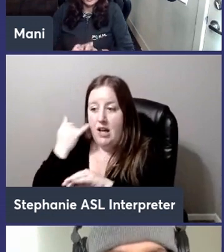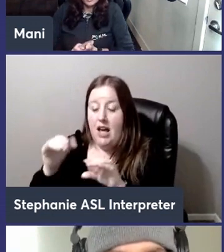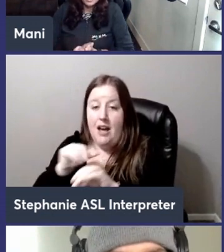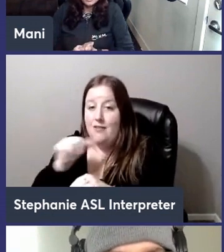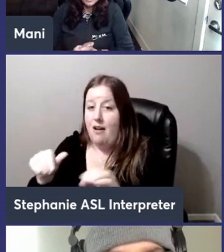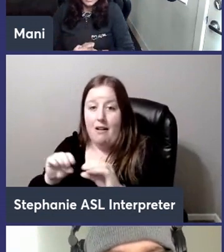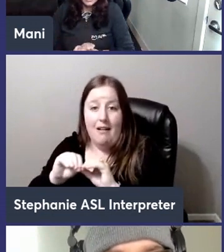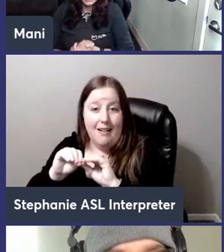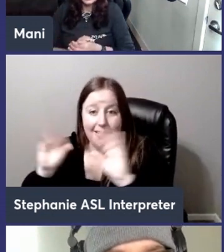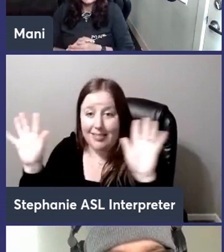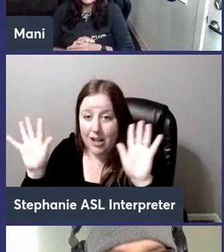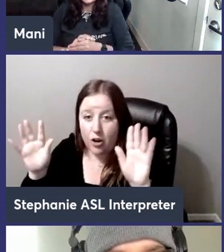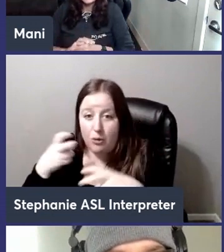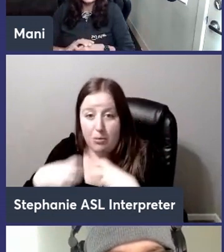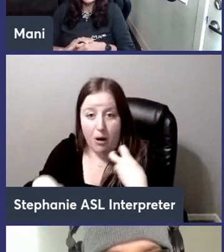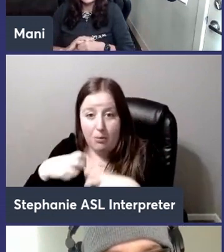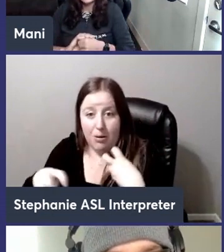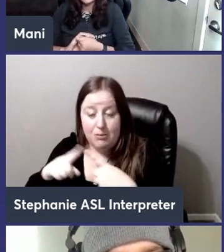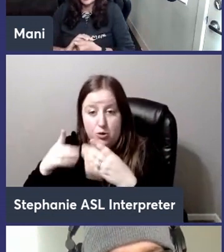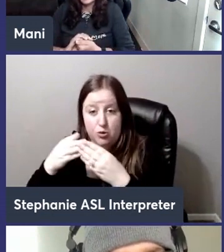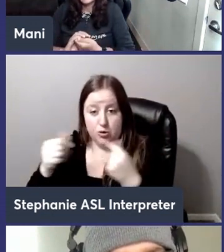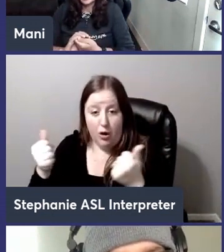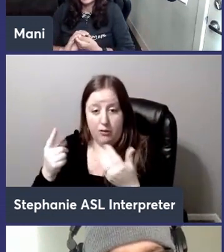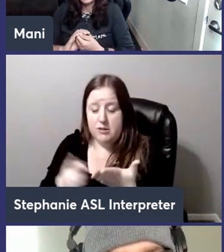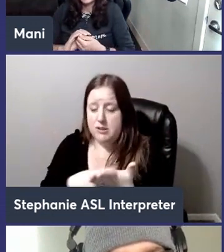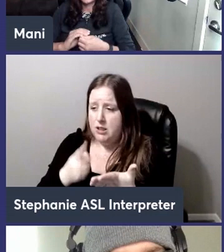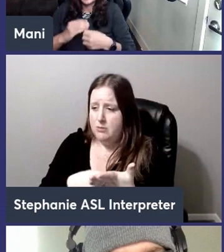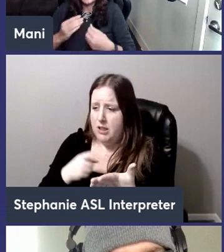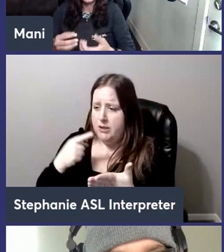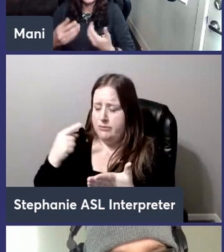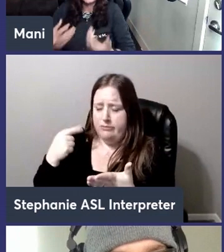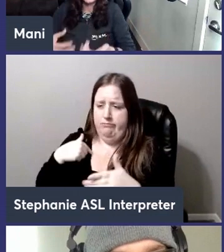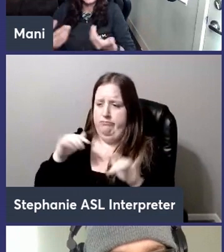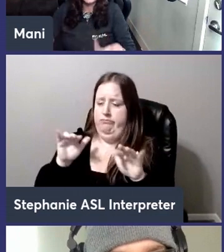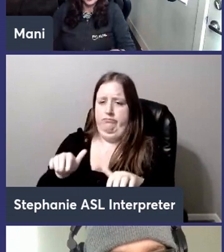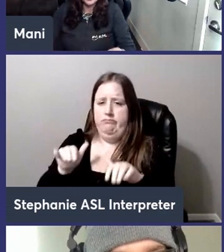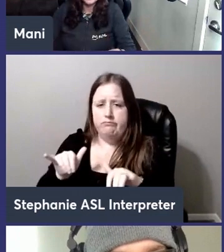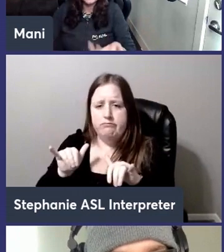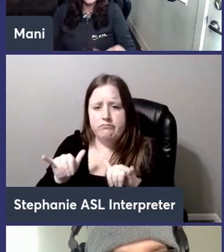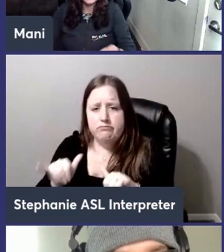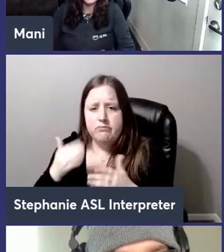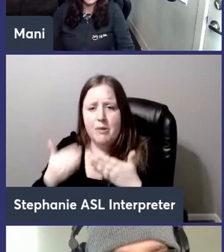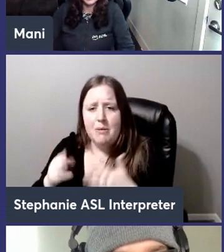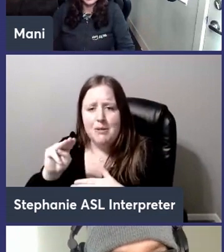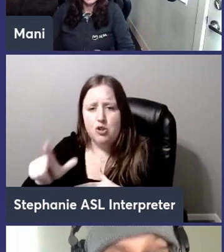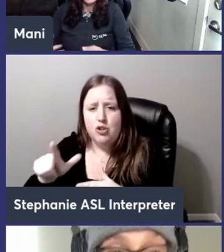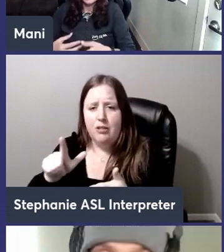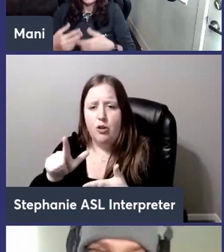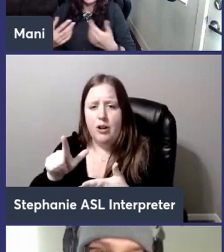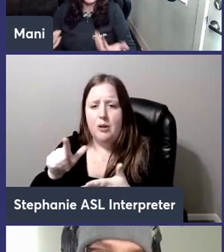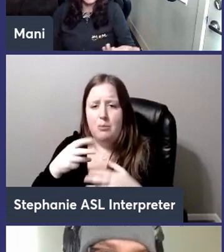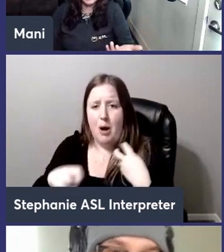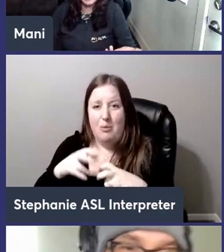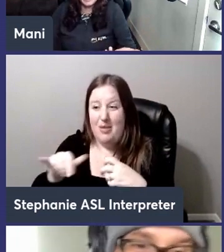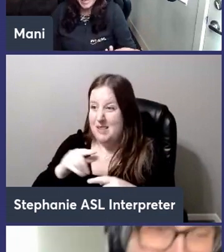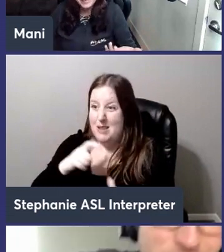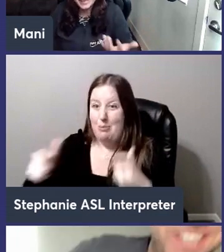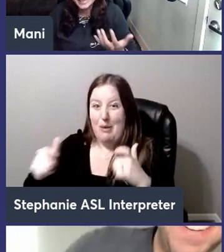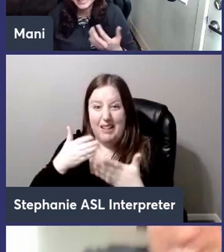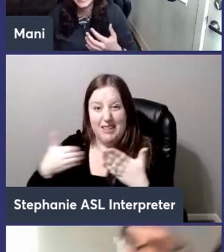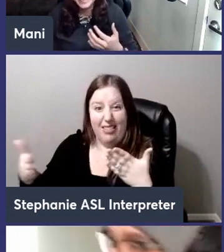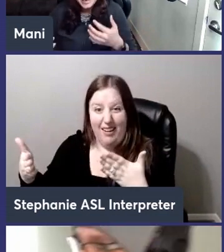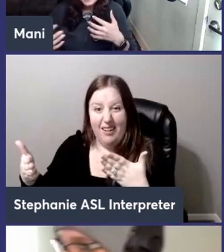defined problem, and sometimes you'll be surprised that framing the machine learning problem is the biggest thing. Yeah, I